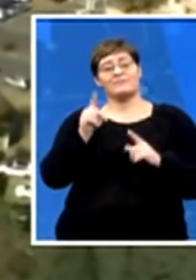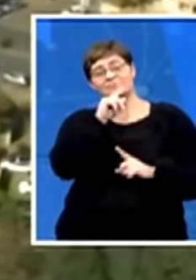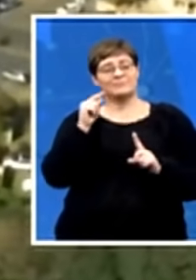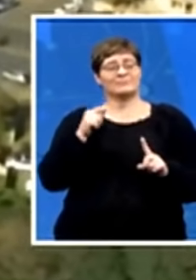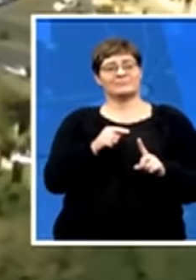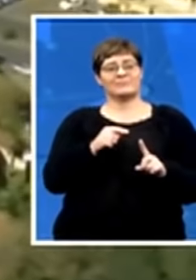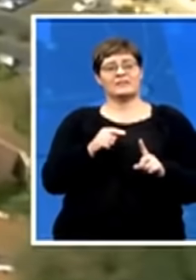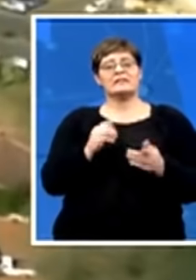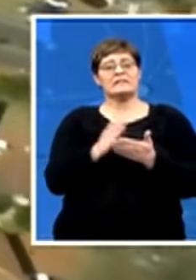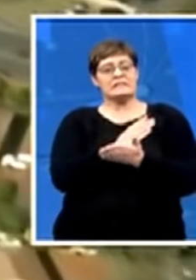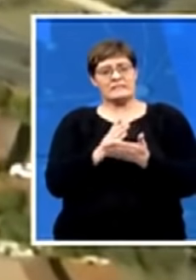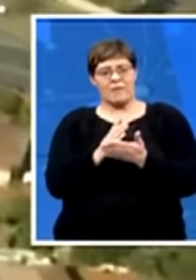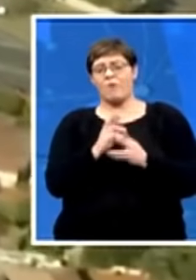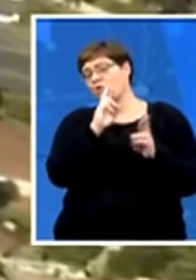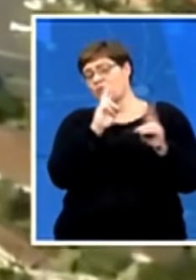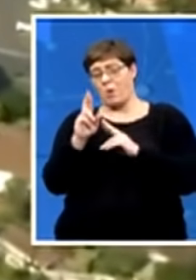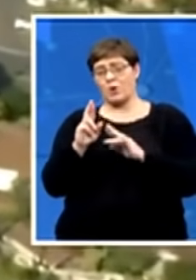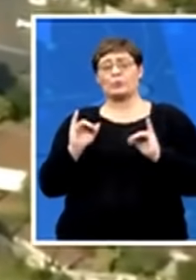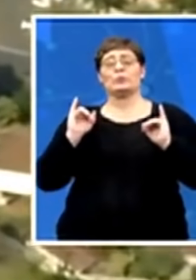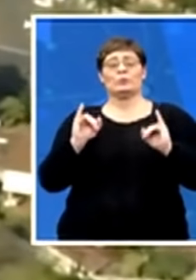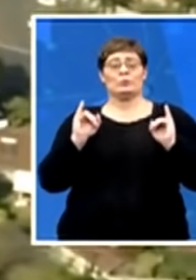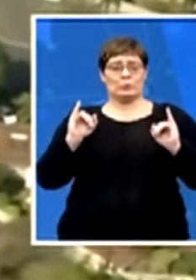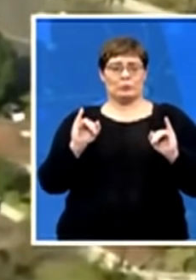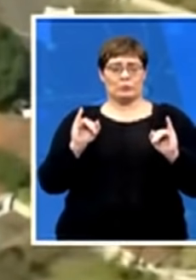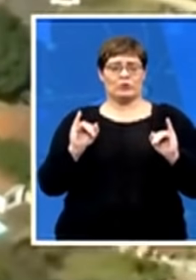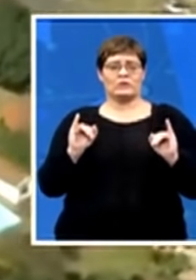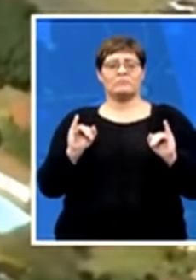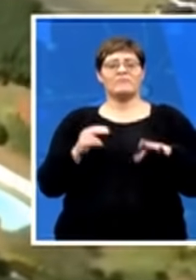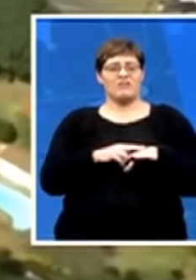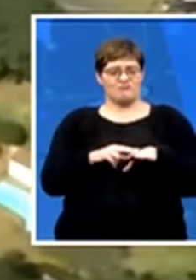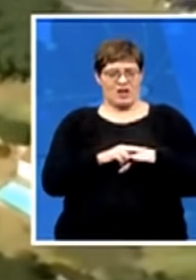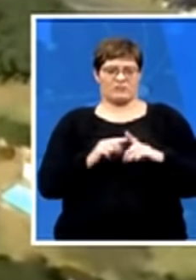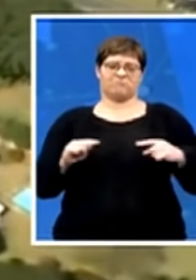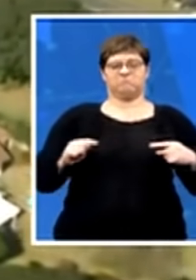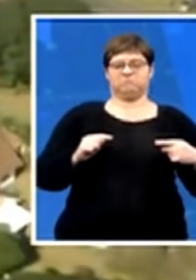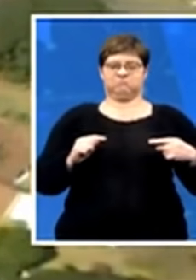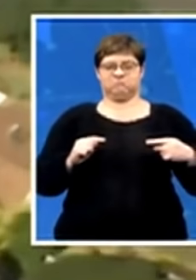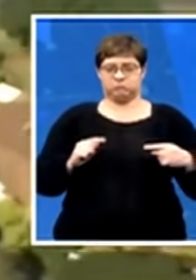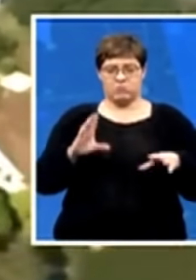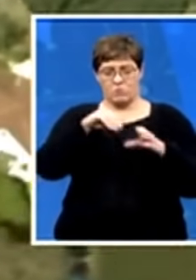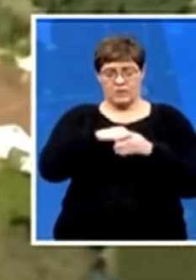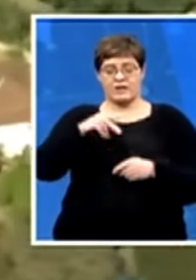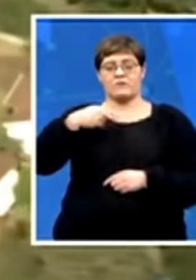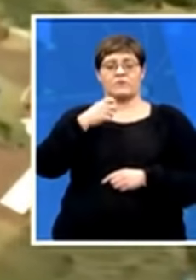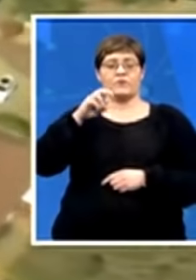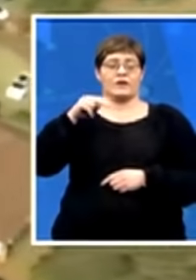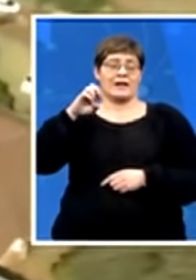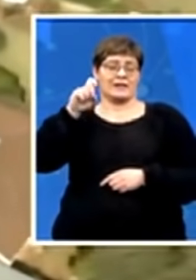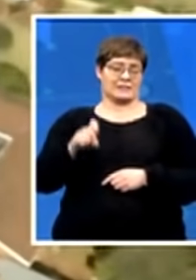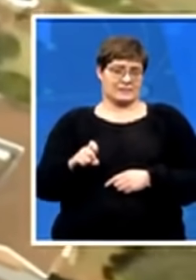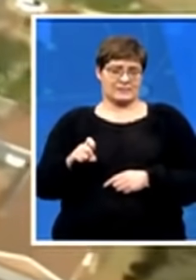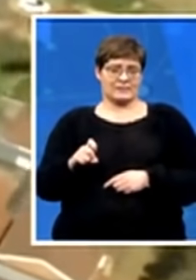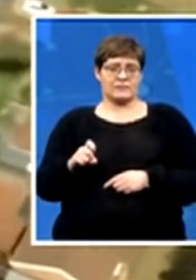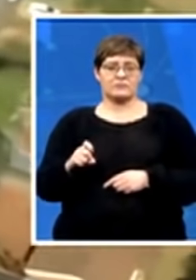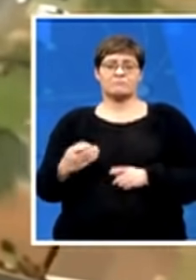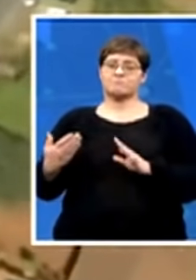out that there has been racial tensions in Phoenix and people aren't allowed to come into the suburb to do their grocery